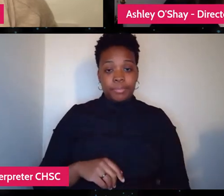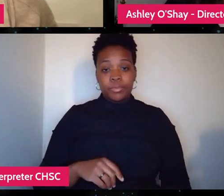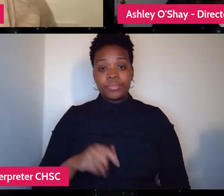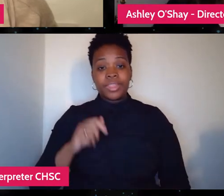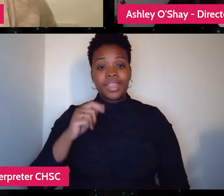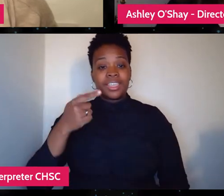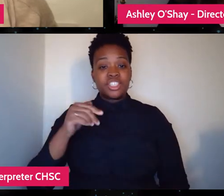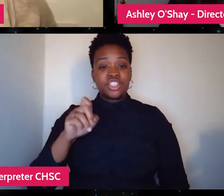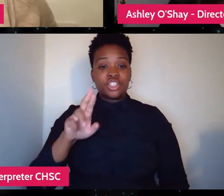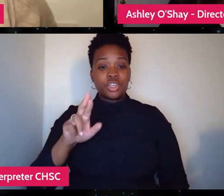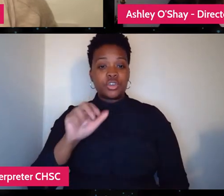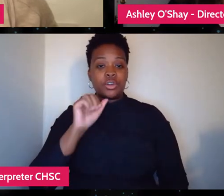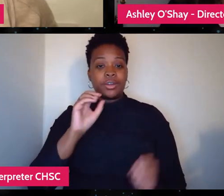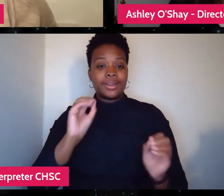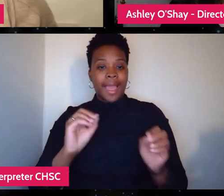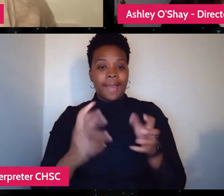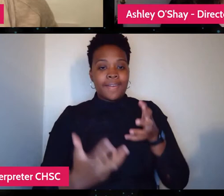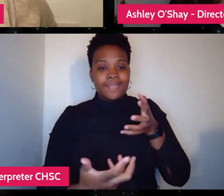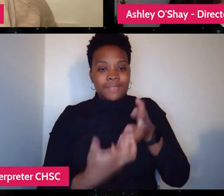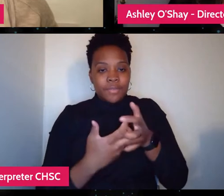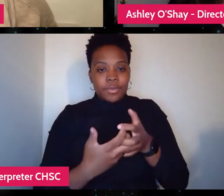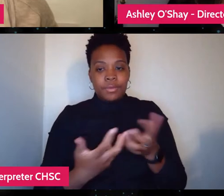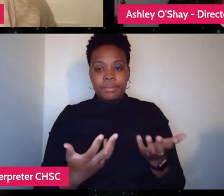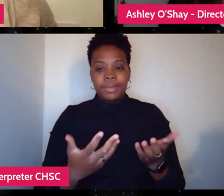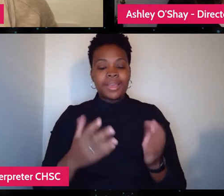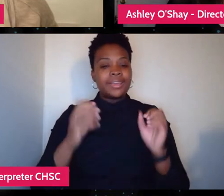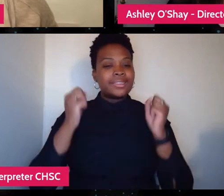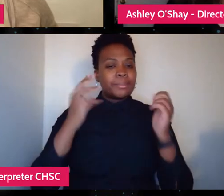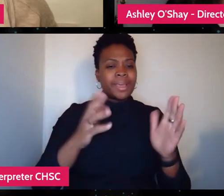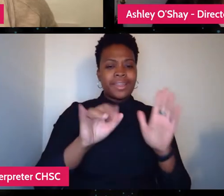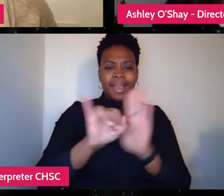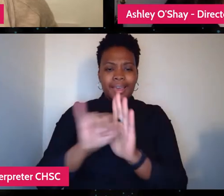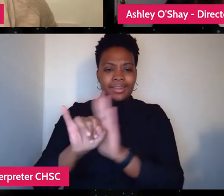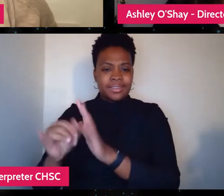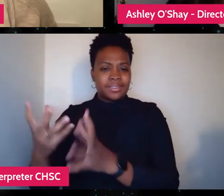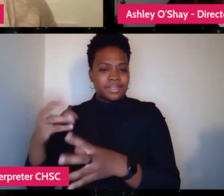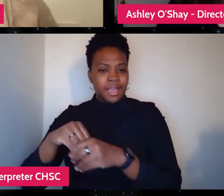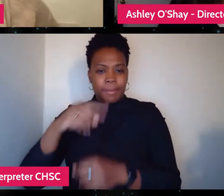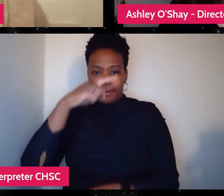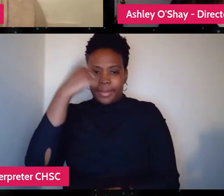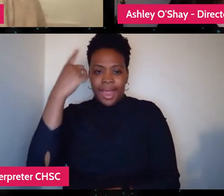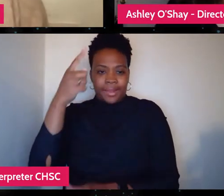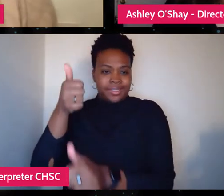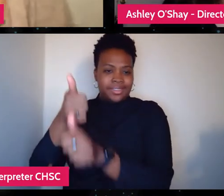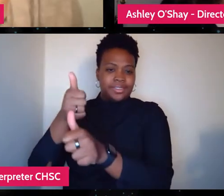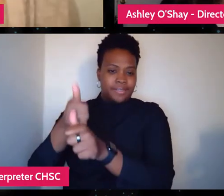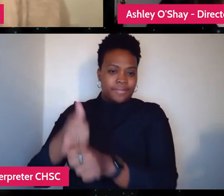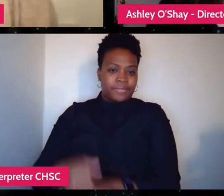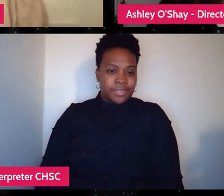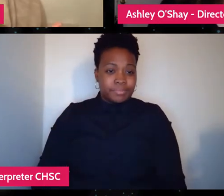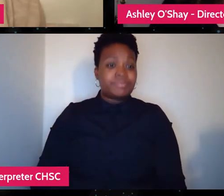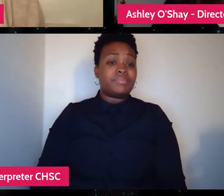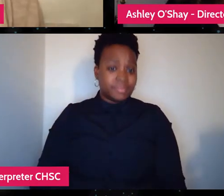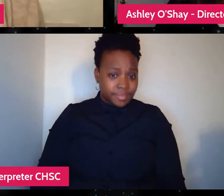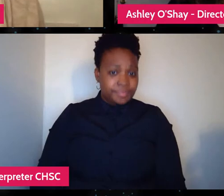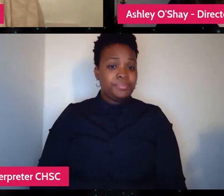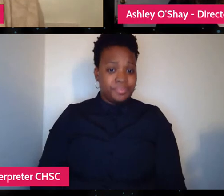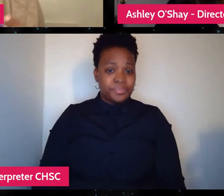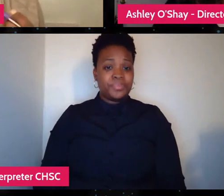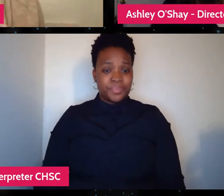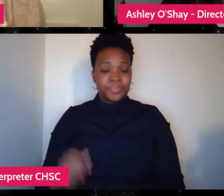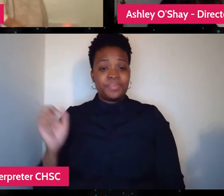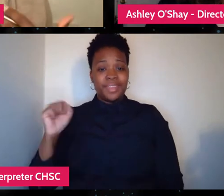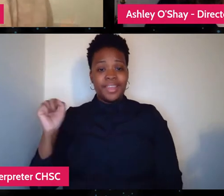folks, because there's so many identities that exist within Blackness itself. Yes. Thank you.